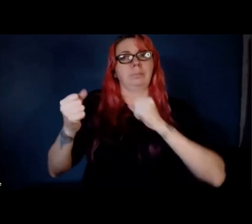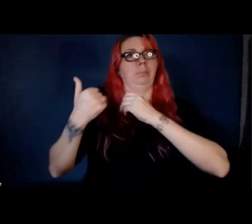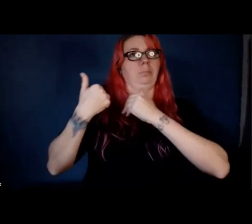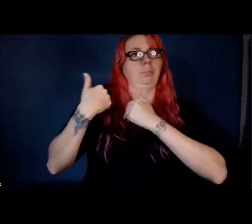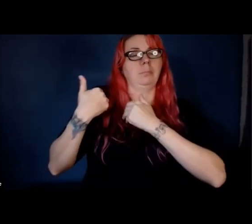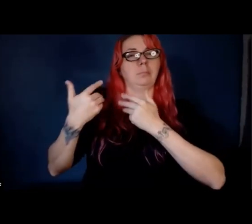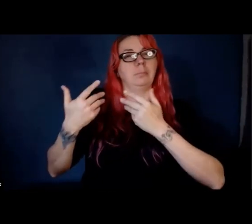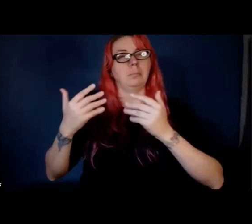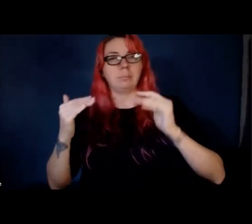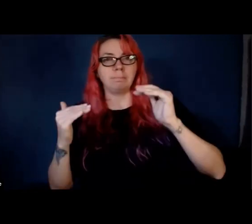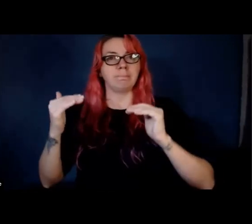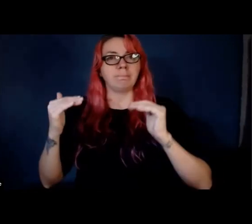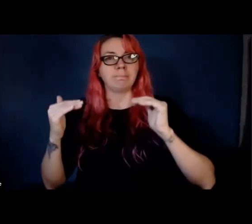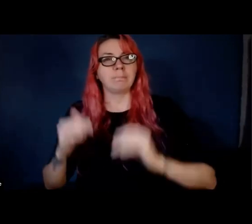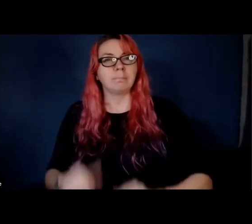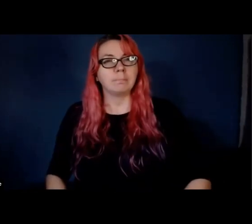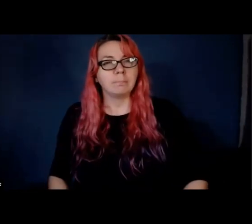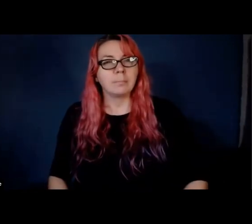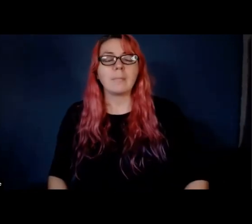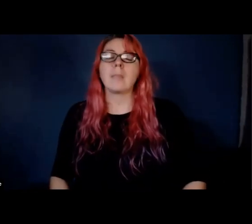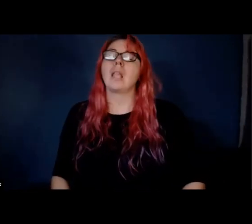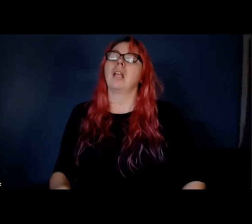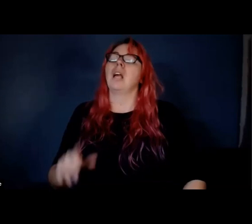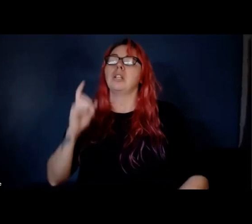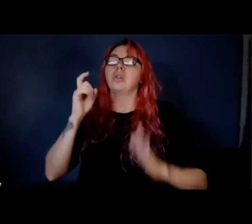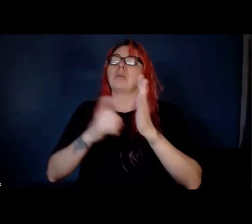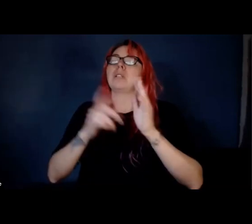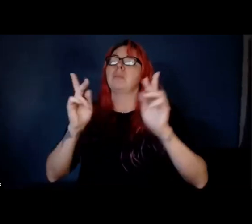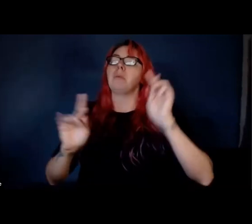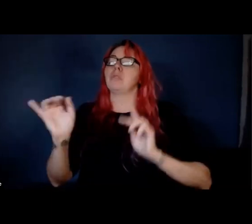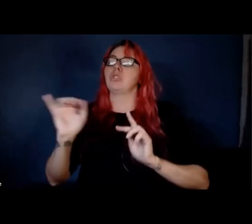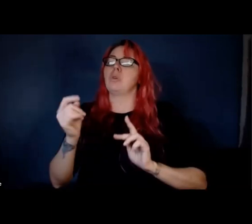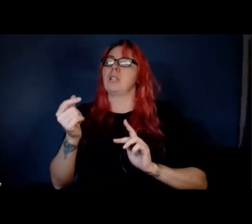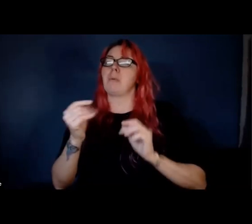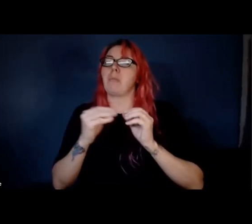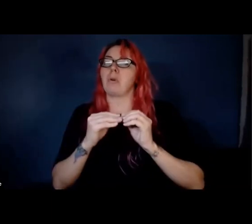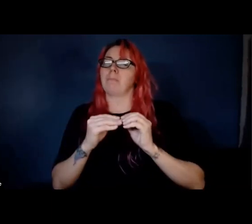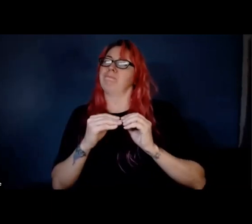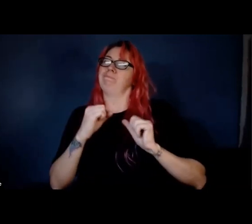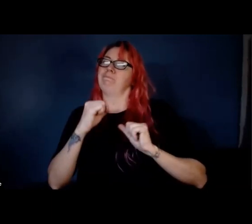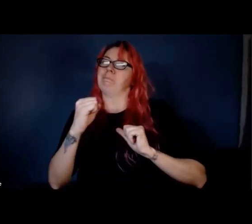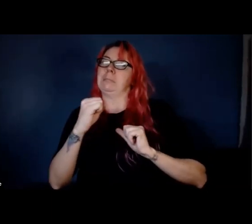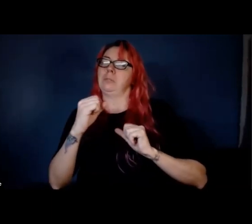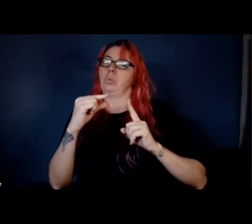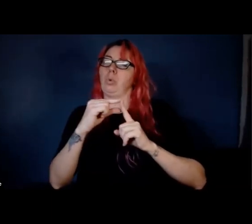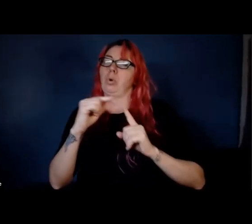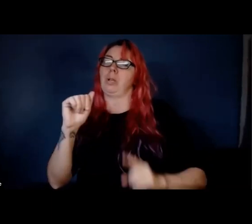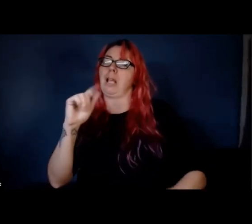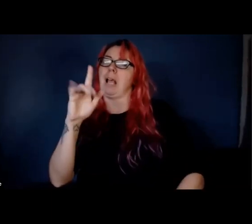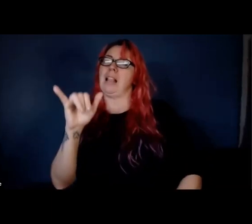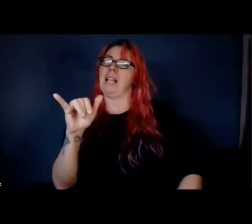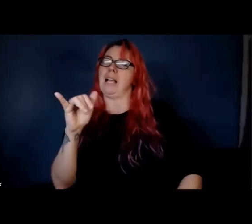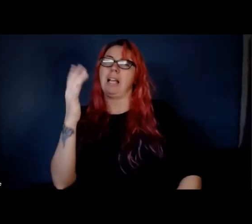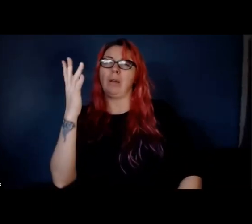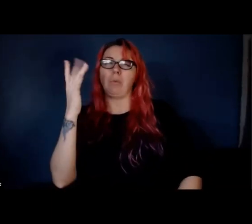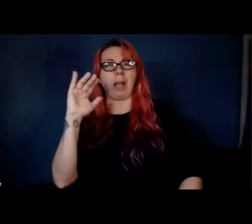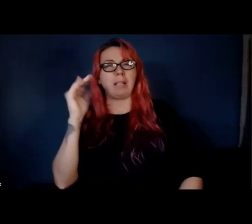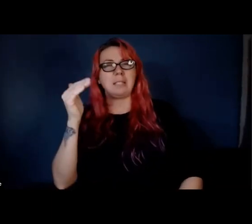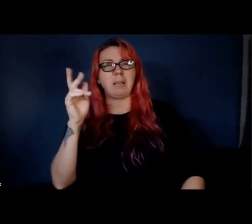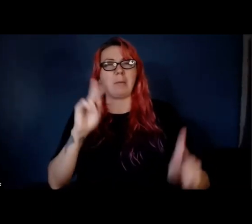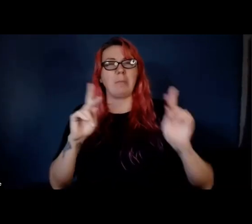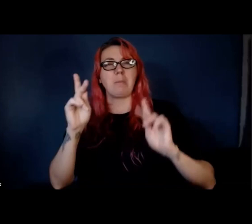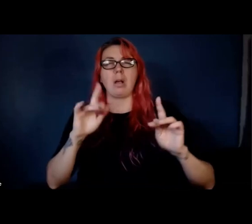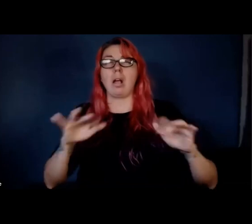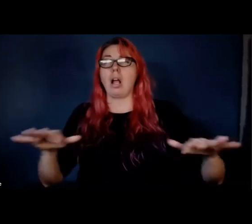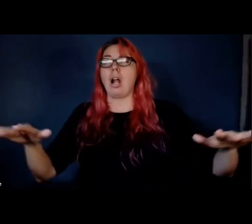bit wary of the word ally because it can get very kind of tokenistic, and so really importantly, I think what you're also